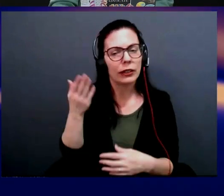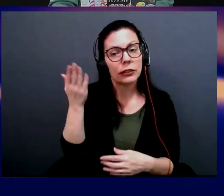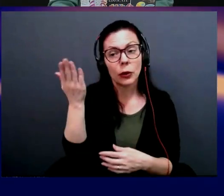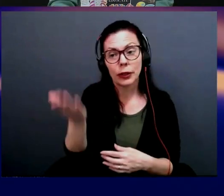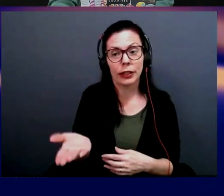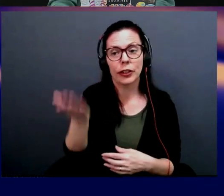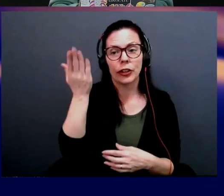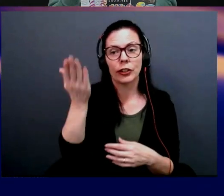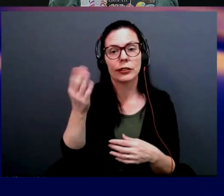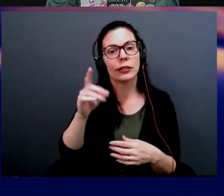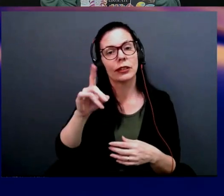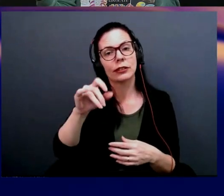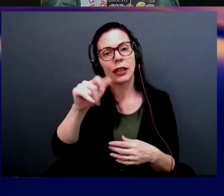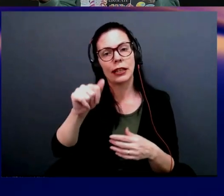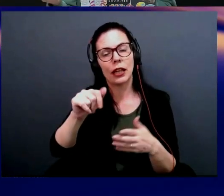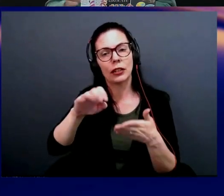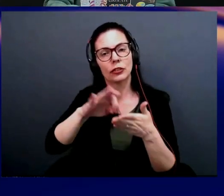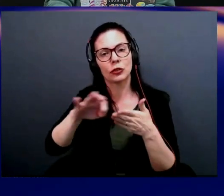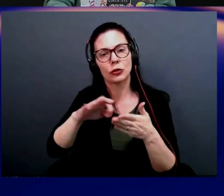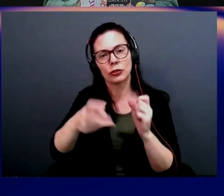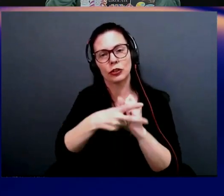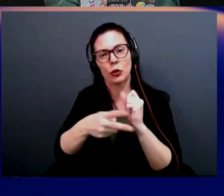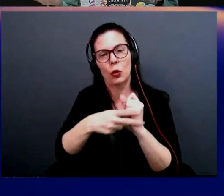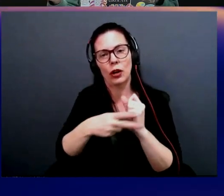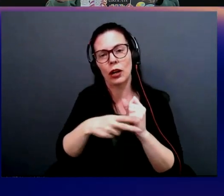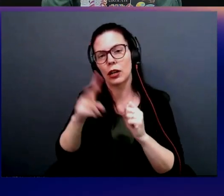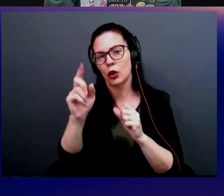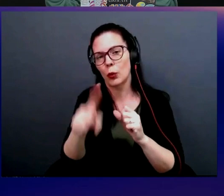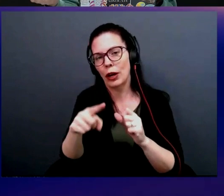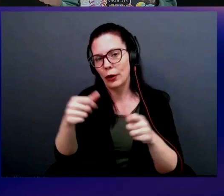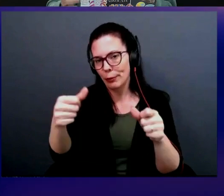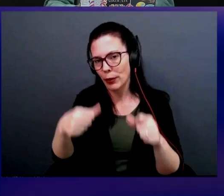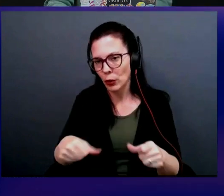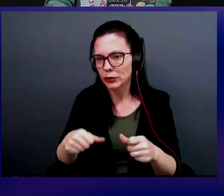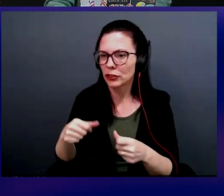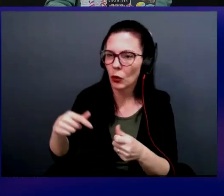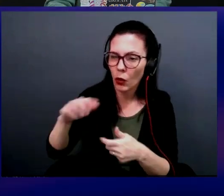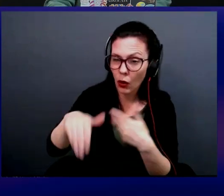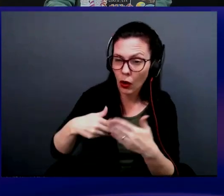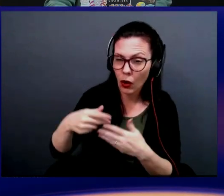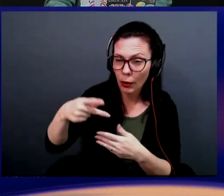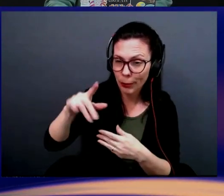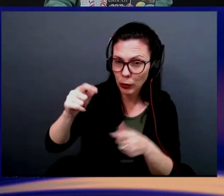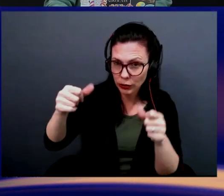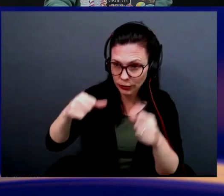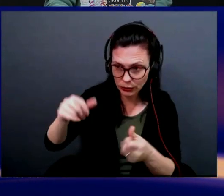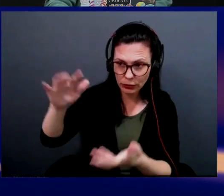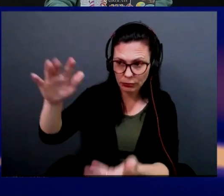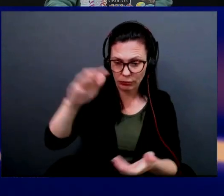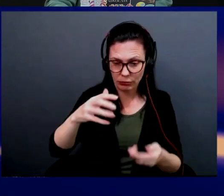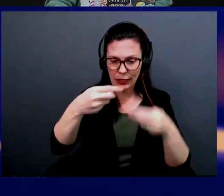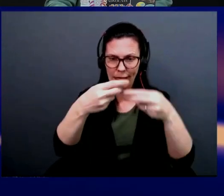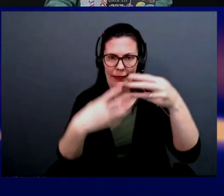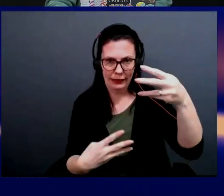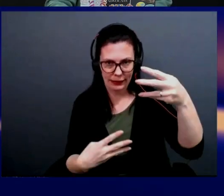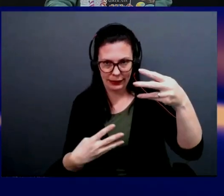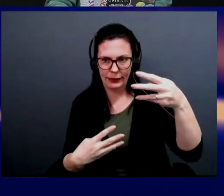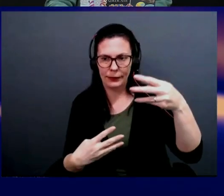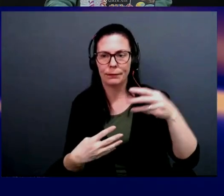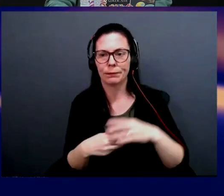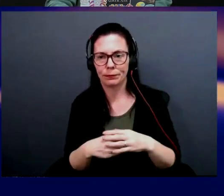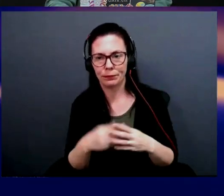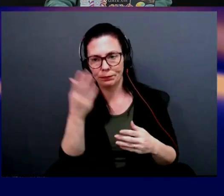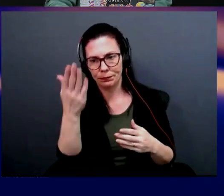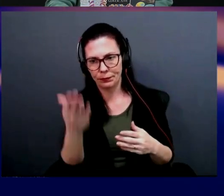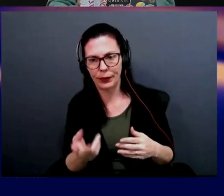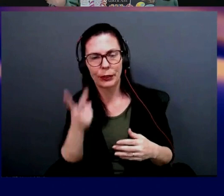like a data store query post and just getting all of the posts and displaying them in a list. So here are all the